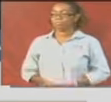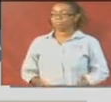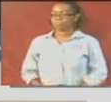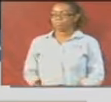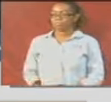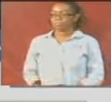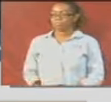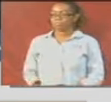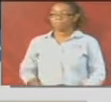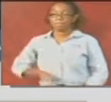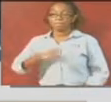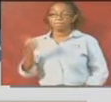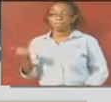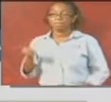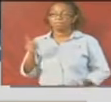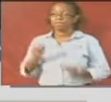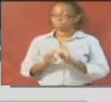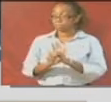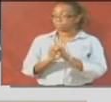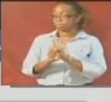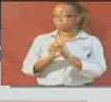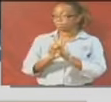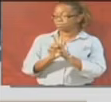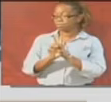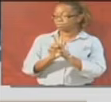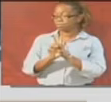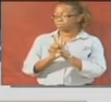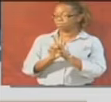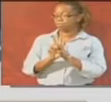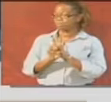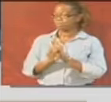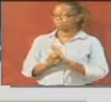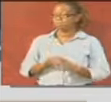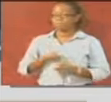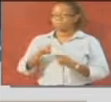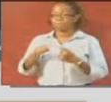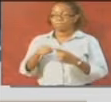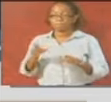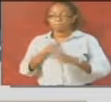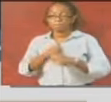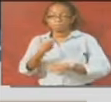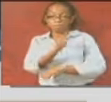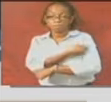another example of getting vaccinated. So getting vaccinated would be